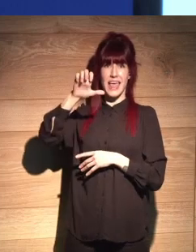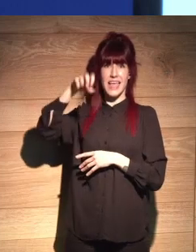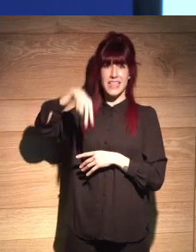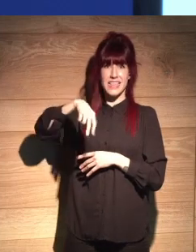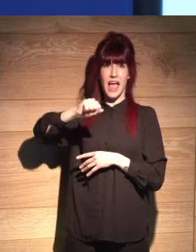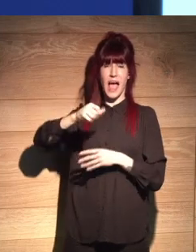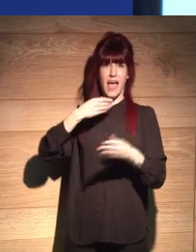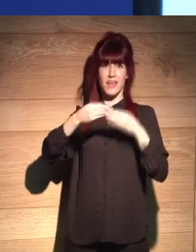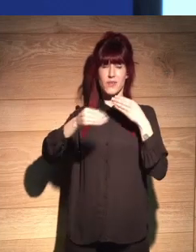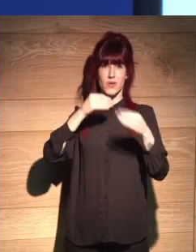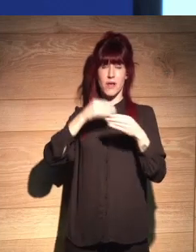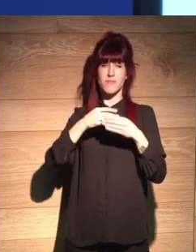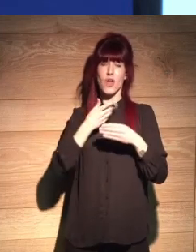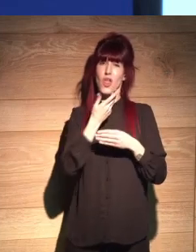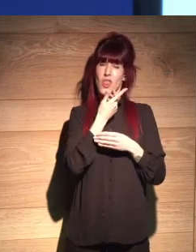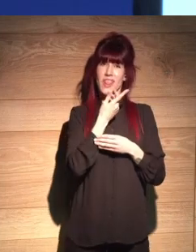to meet her at